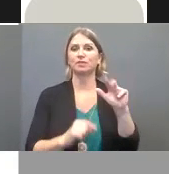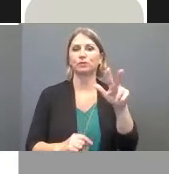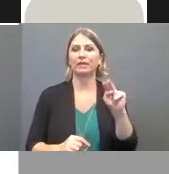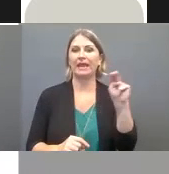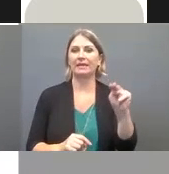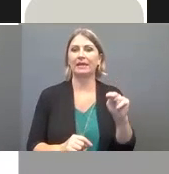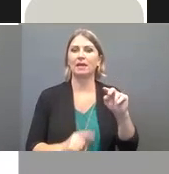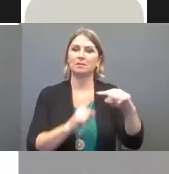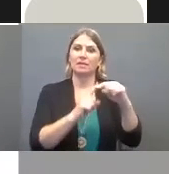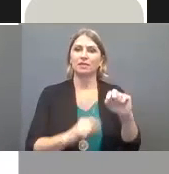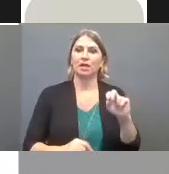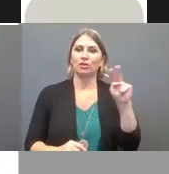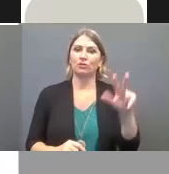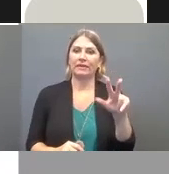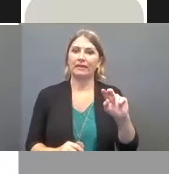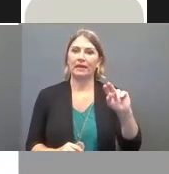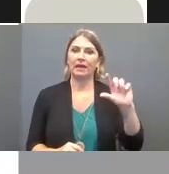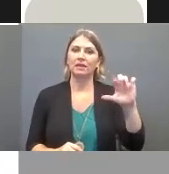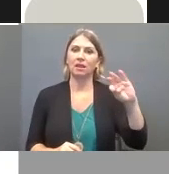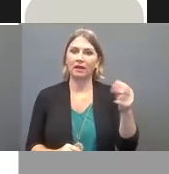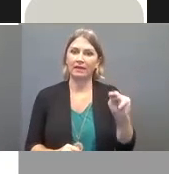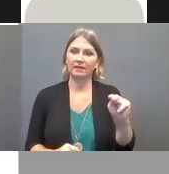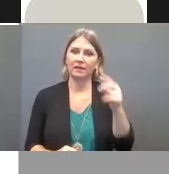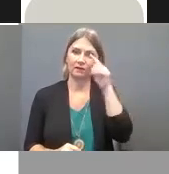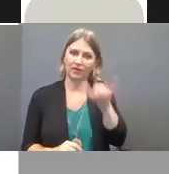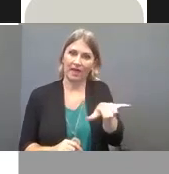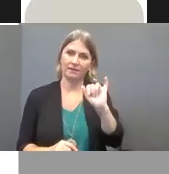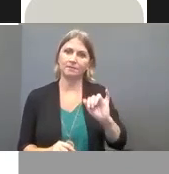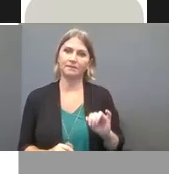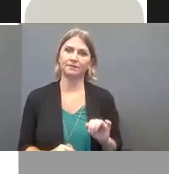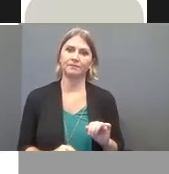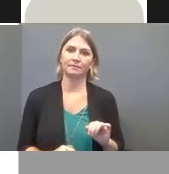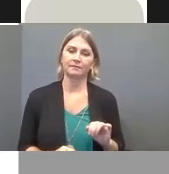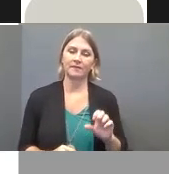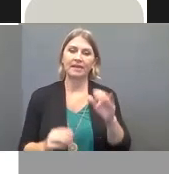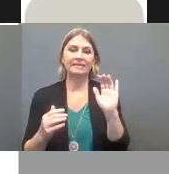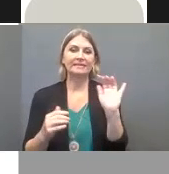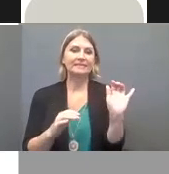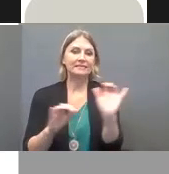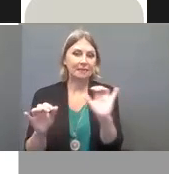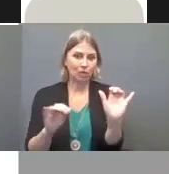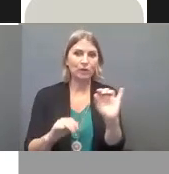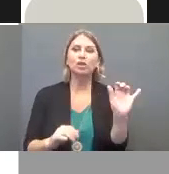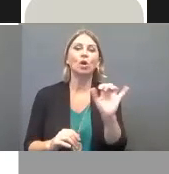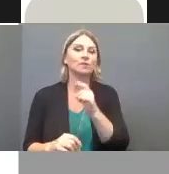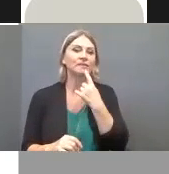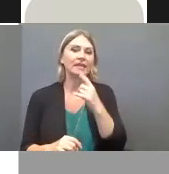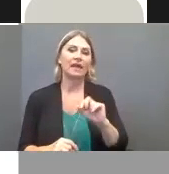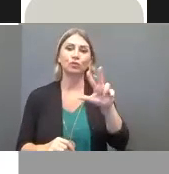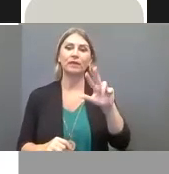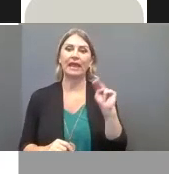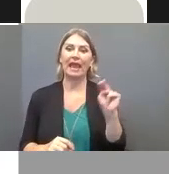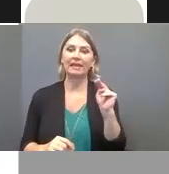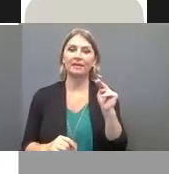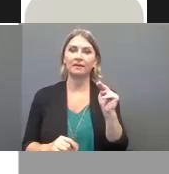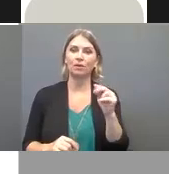all values n greater than 1. This condition holds, right? Similarly, we can also say that 3n would